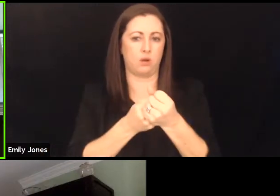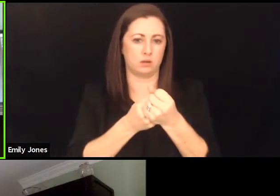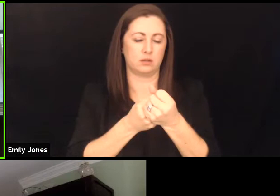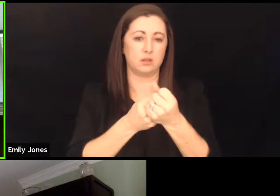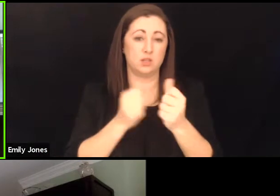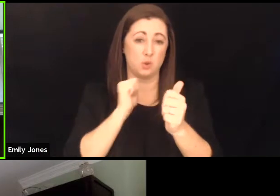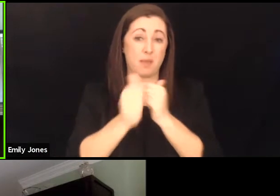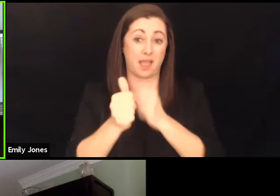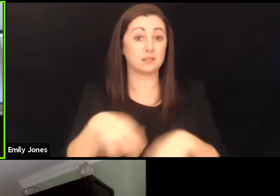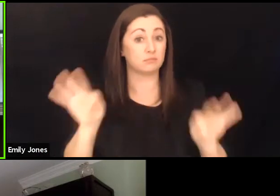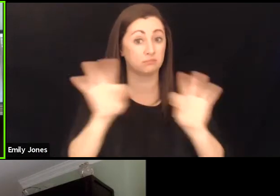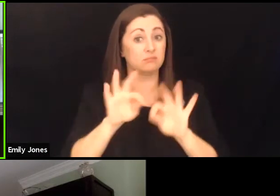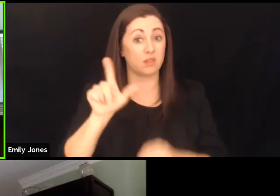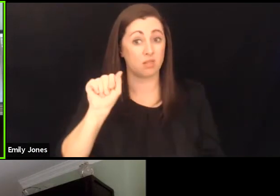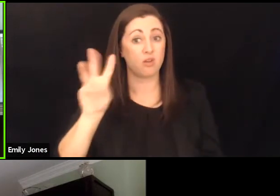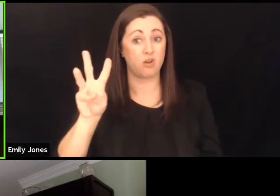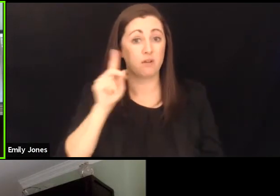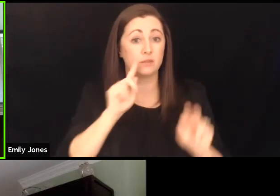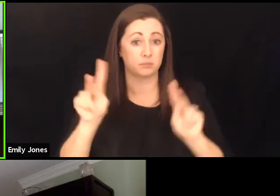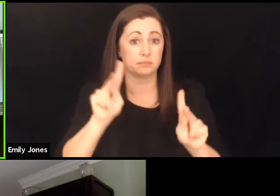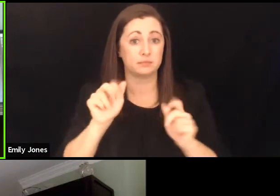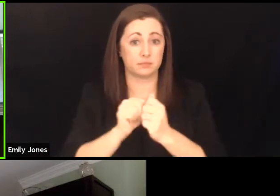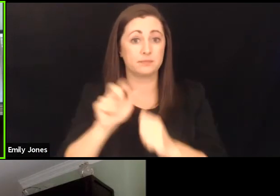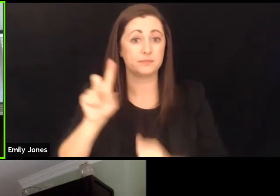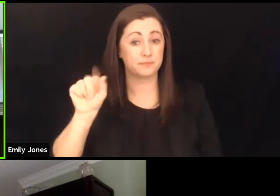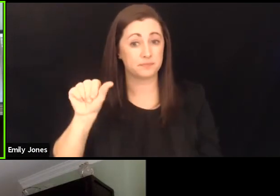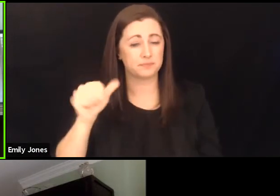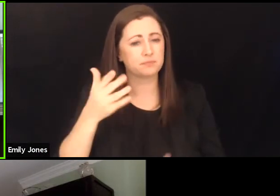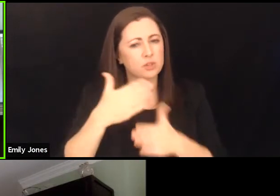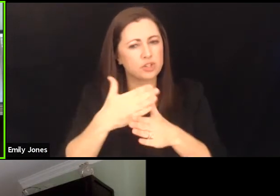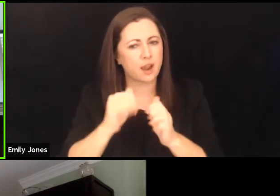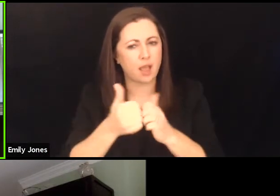law passed for individuals with disabilities?